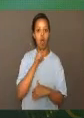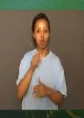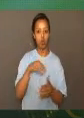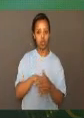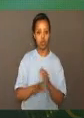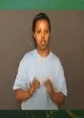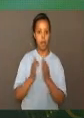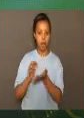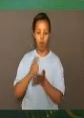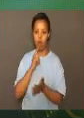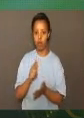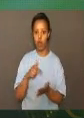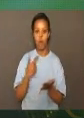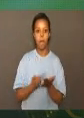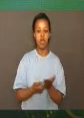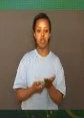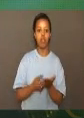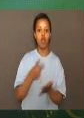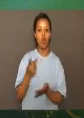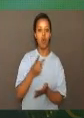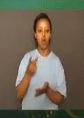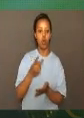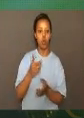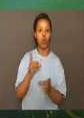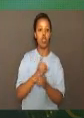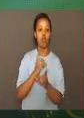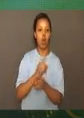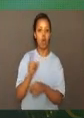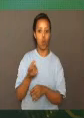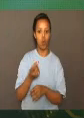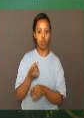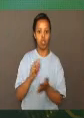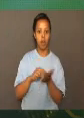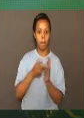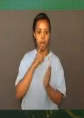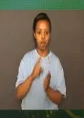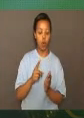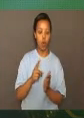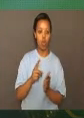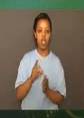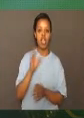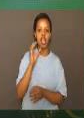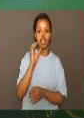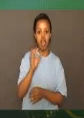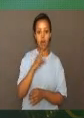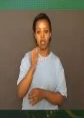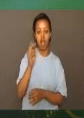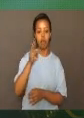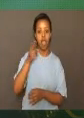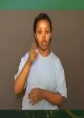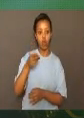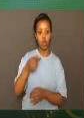Depending on the type of organic molecule, the combination of carbon and